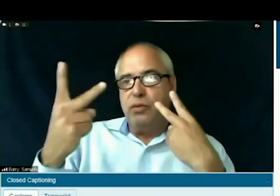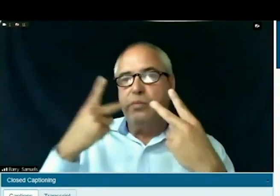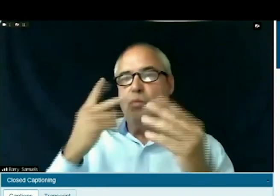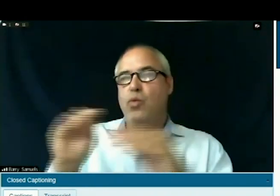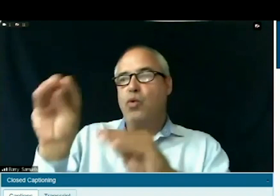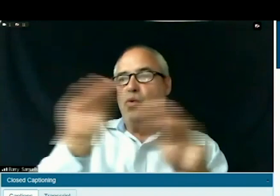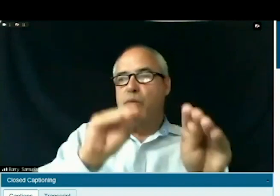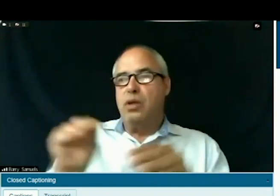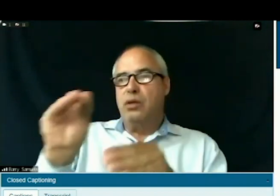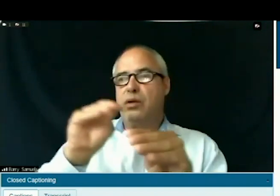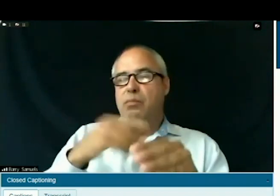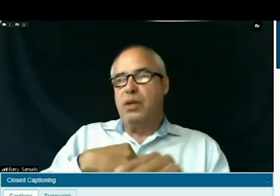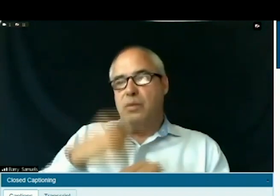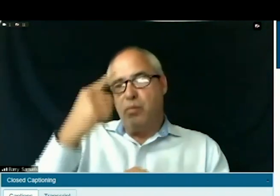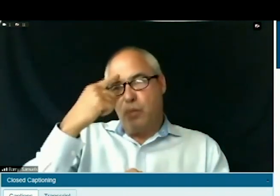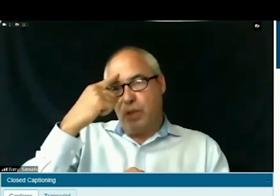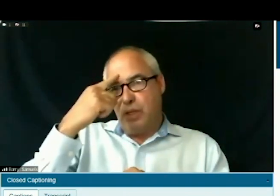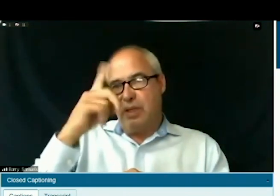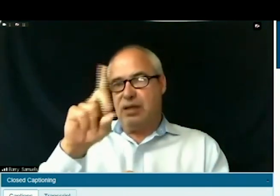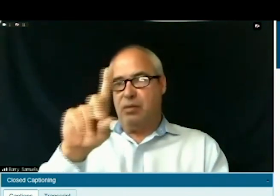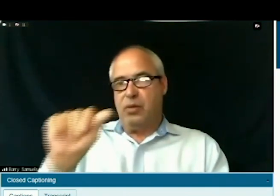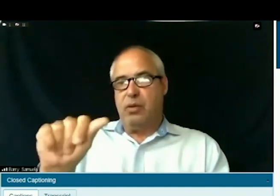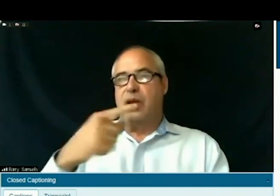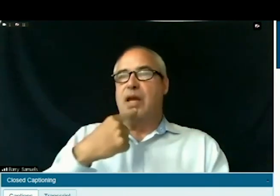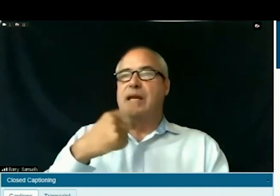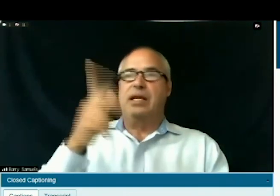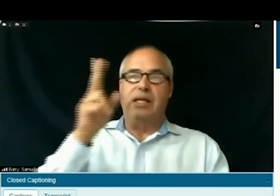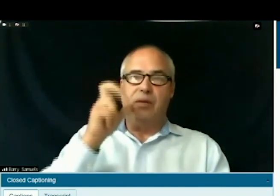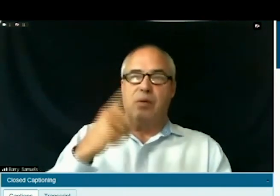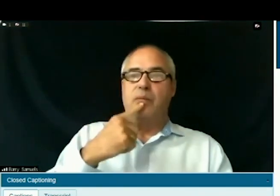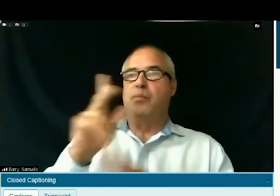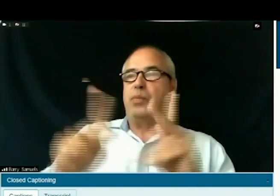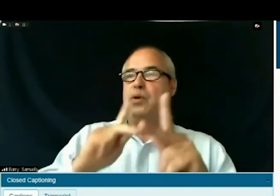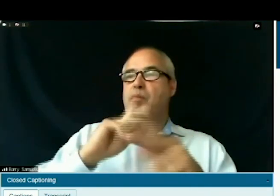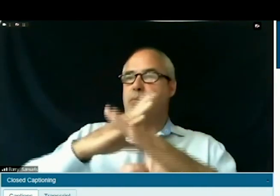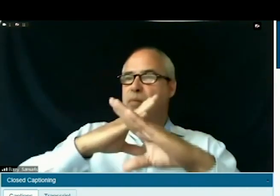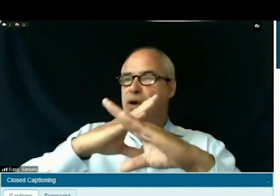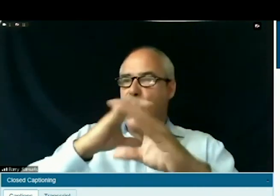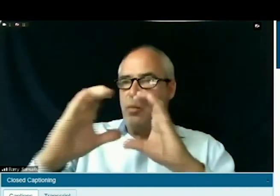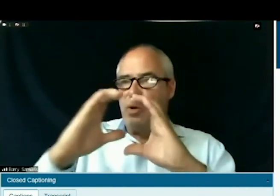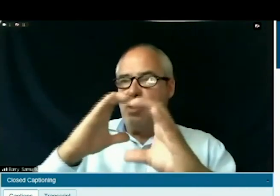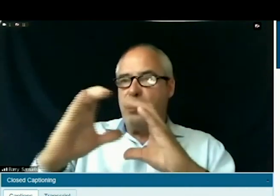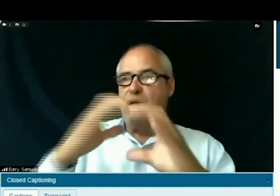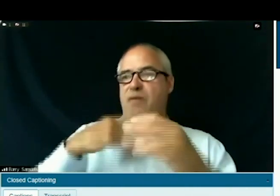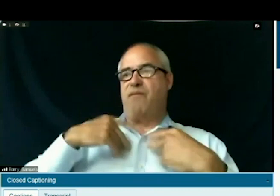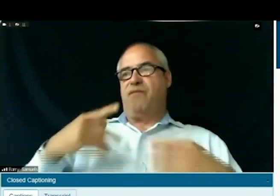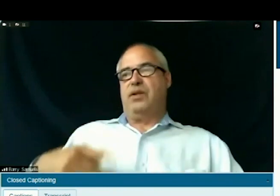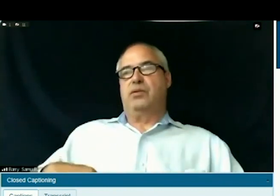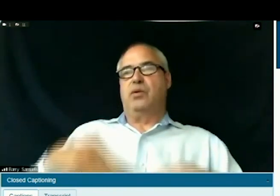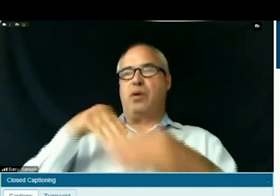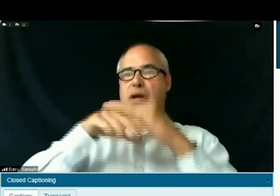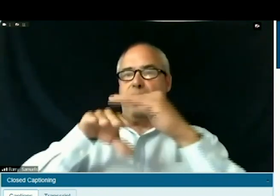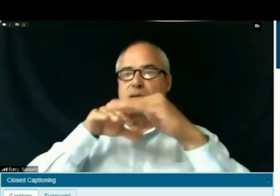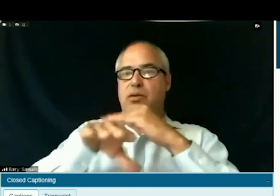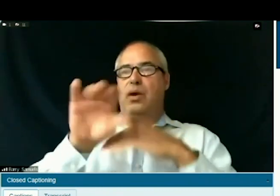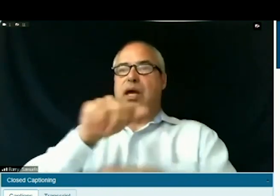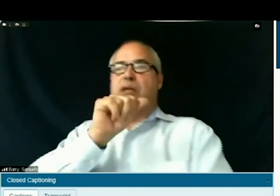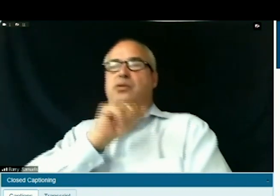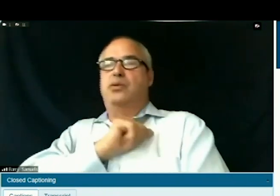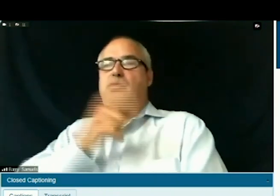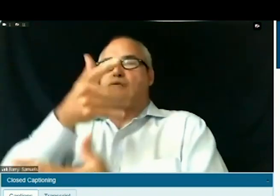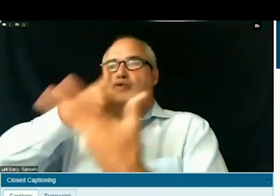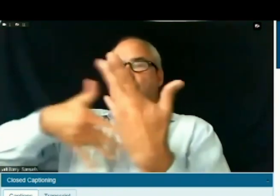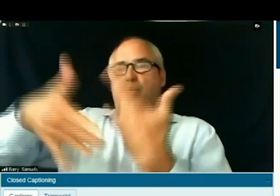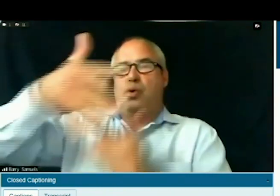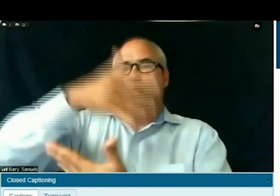hearing. For people with disabilities, barriers around communication, physical access, attitudes, and social determinants